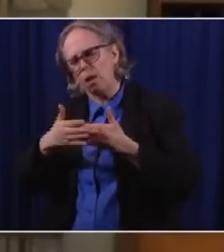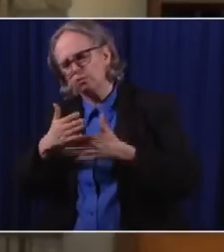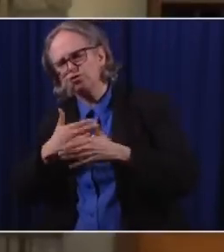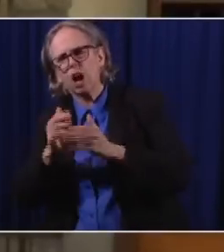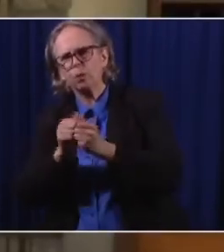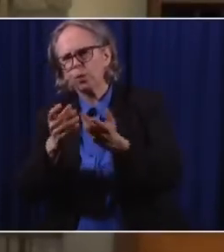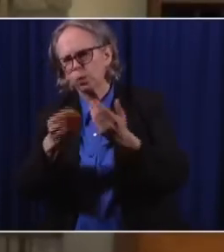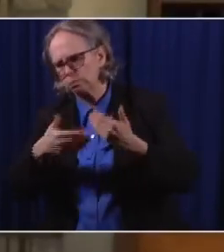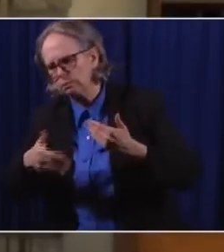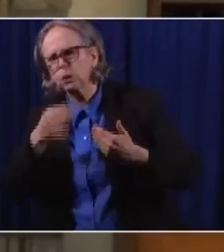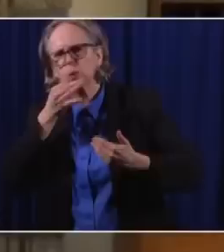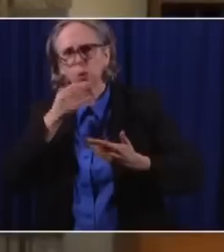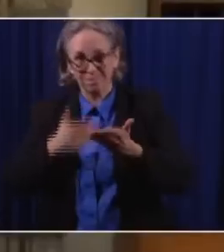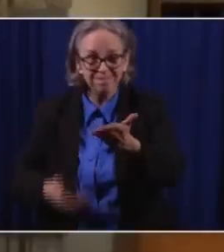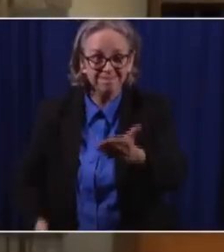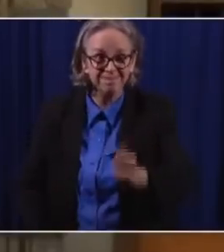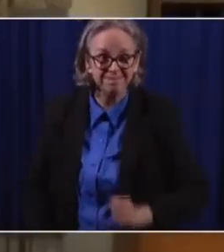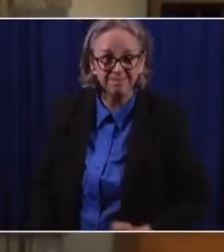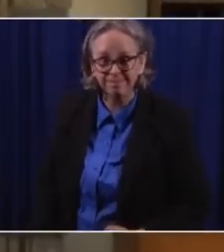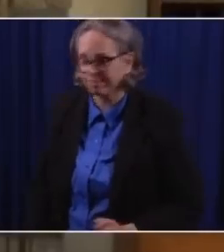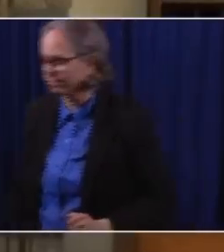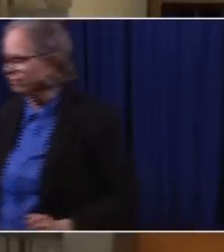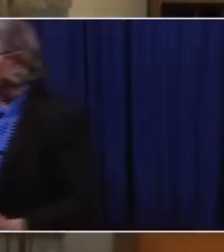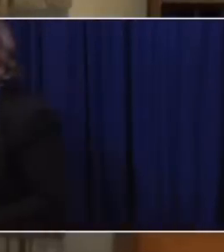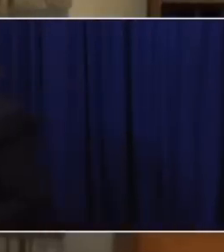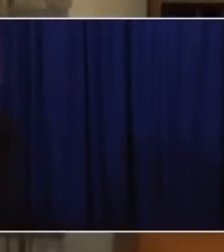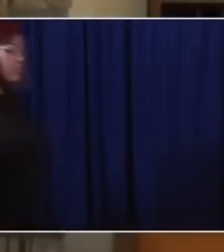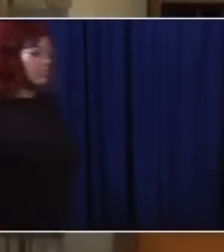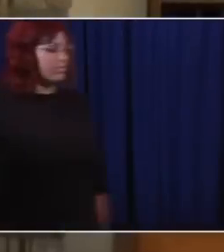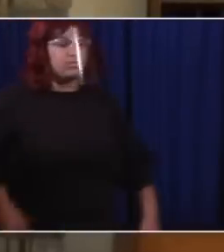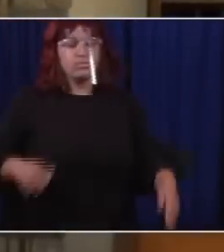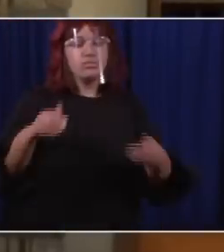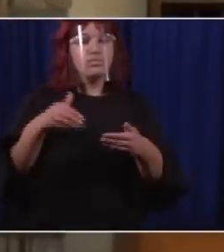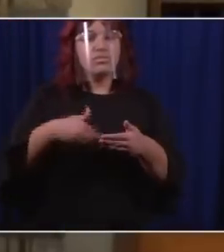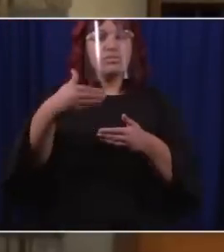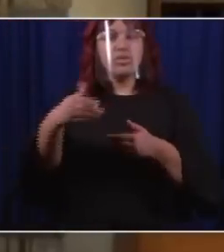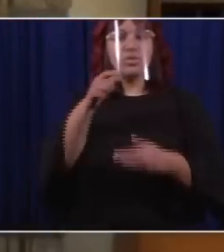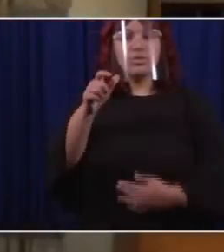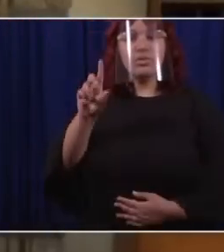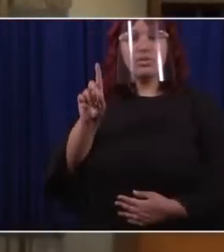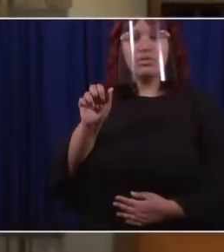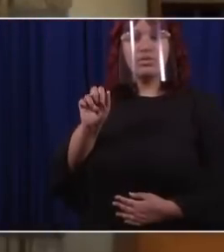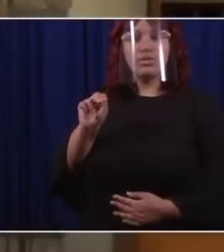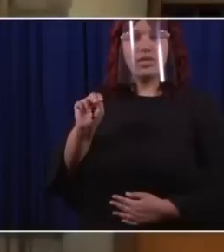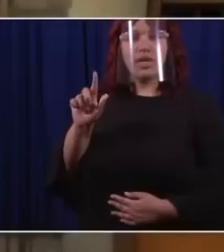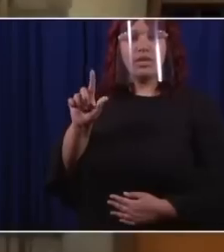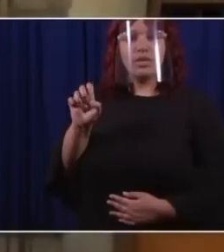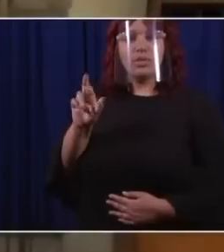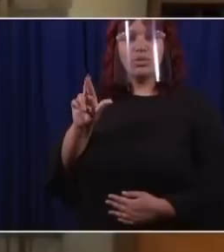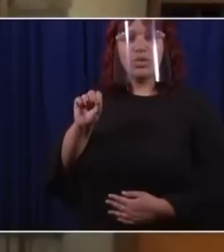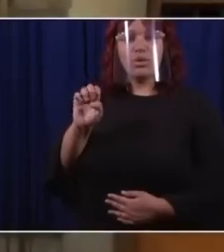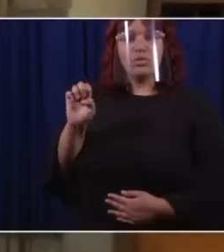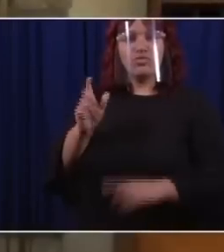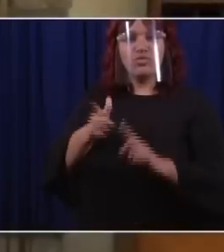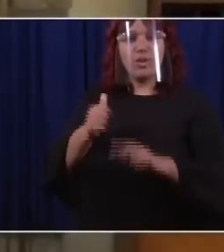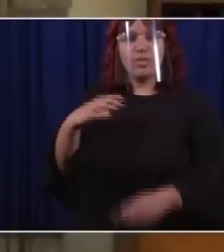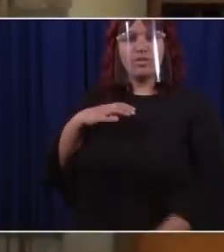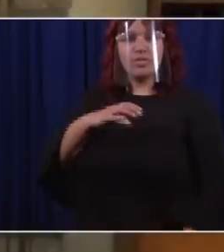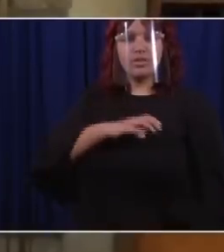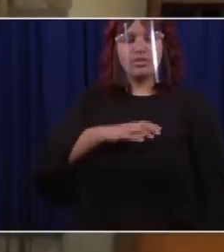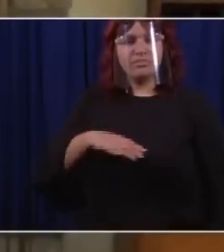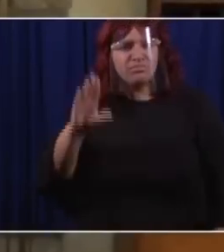Next question is from Dan DeRose at WOIO in Cleveland. Good afternoon, Governor. How are you today? Dan, I'm